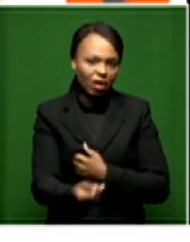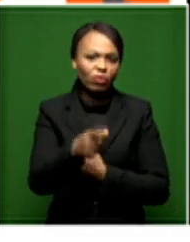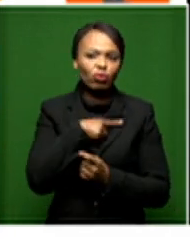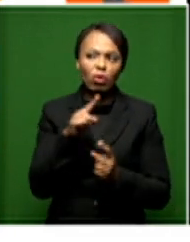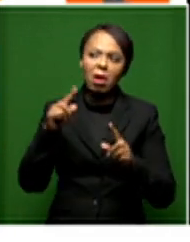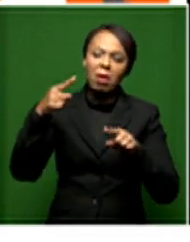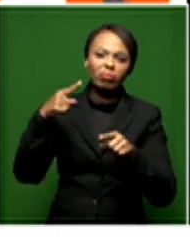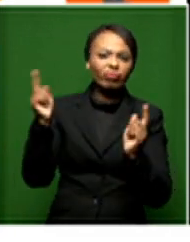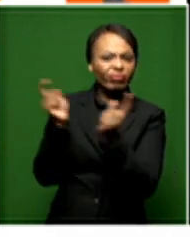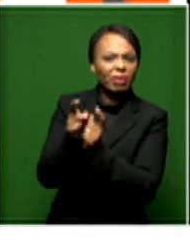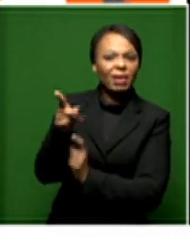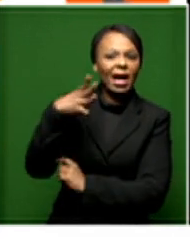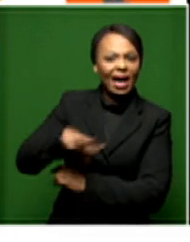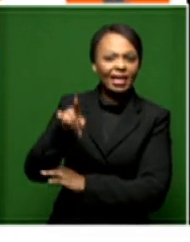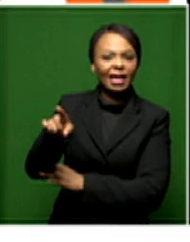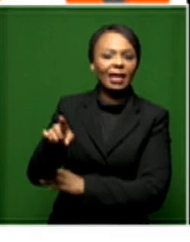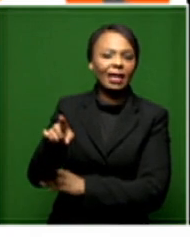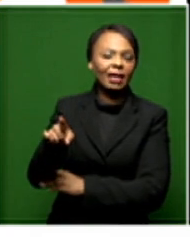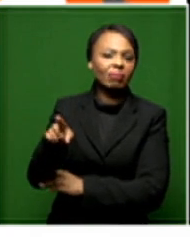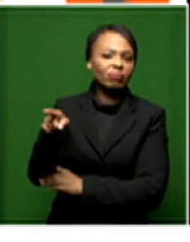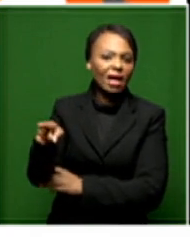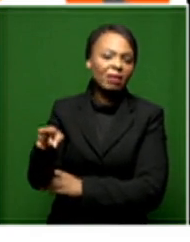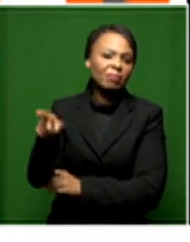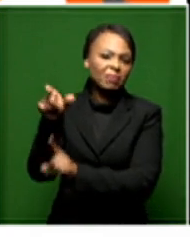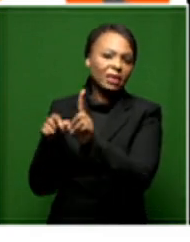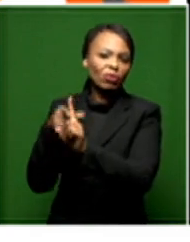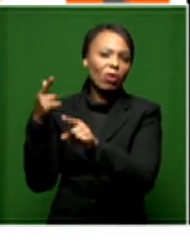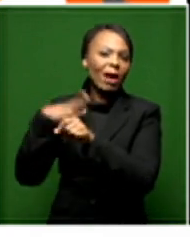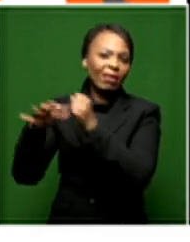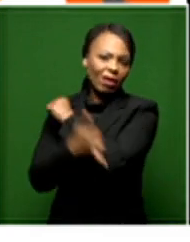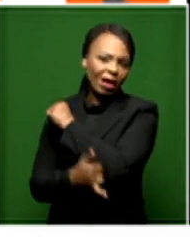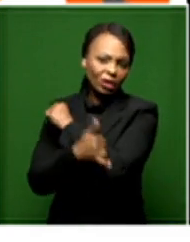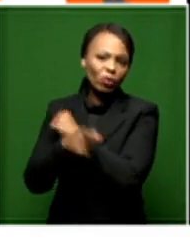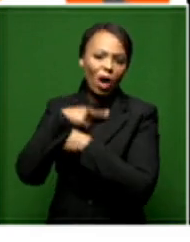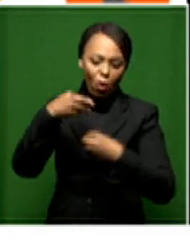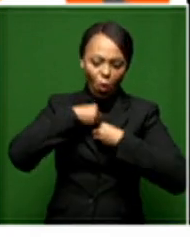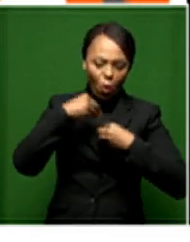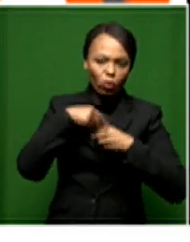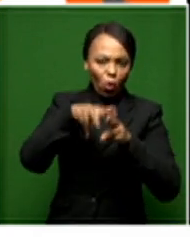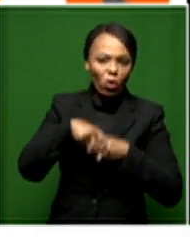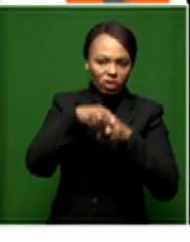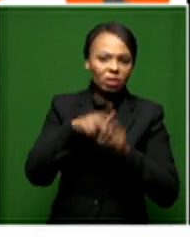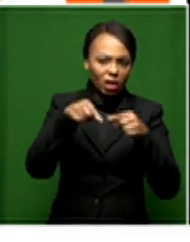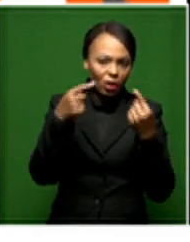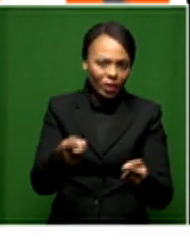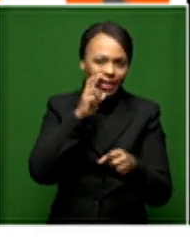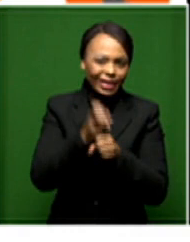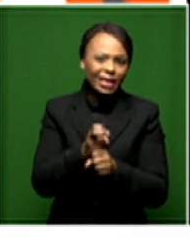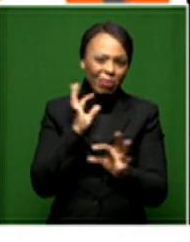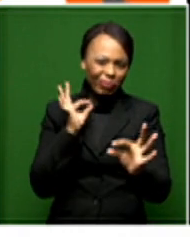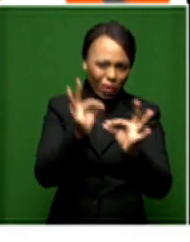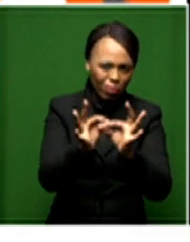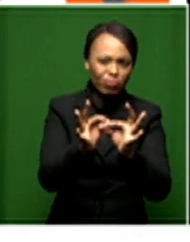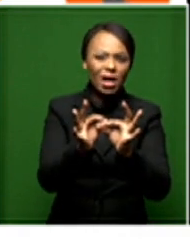country because you can't take your own horses with. So, they are relying on us to find and source the right type and caliber